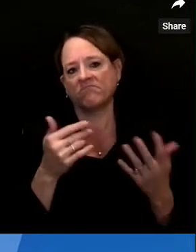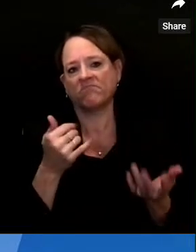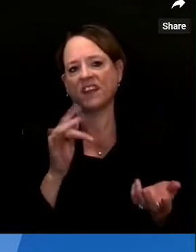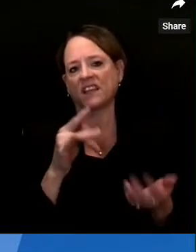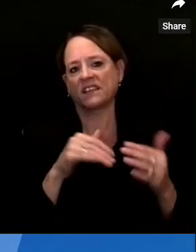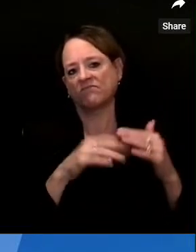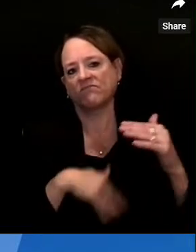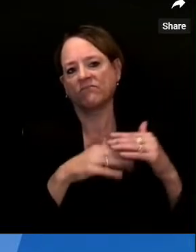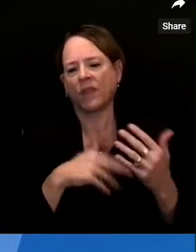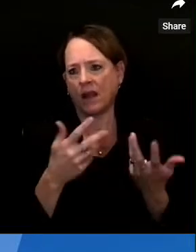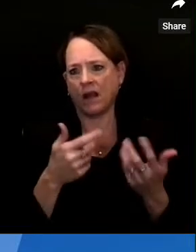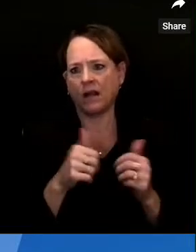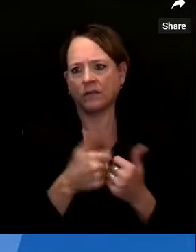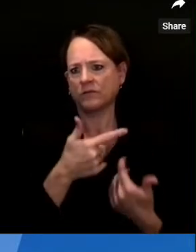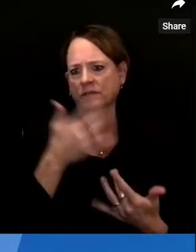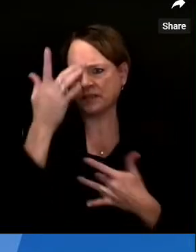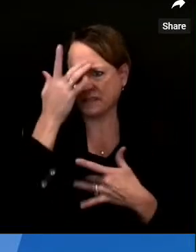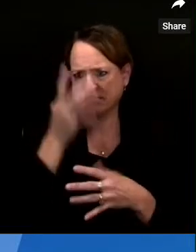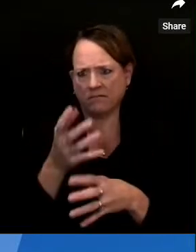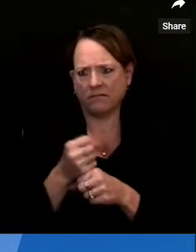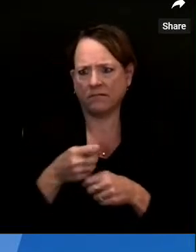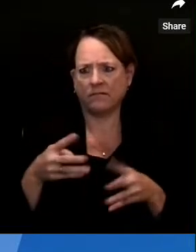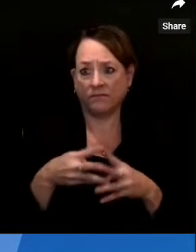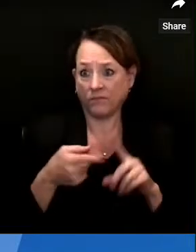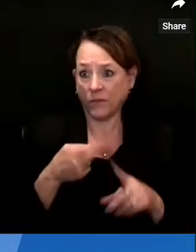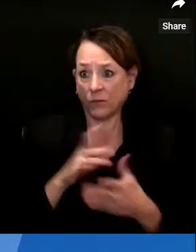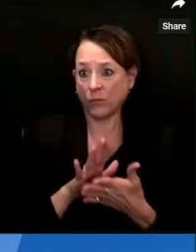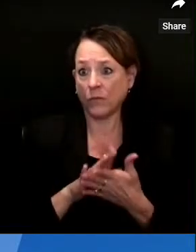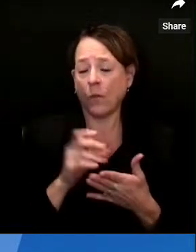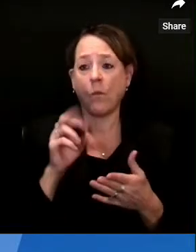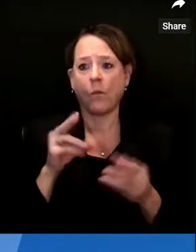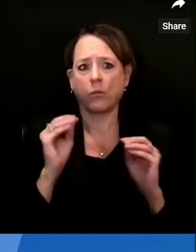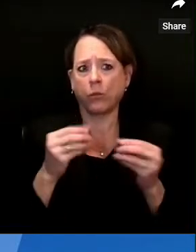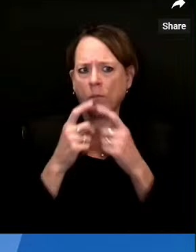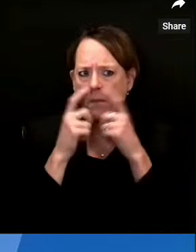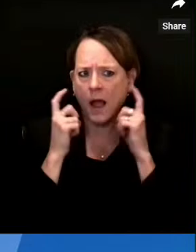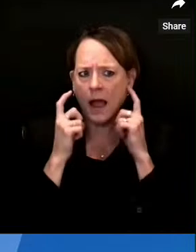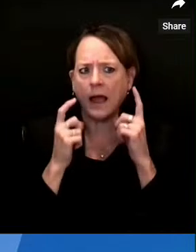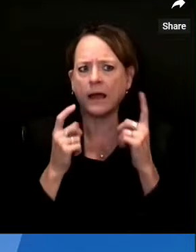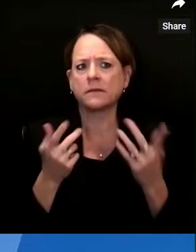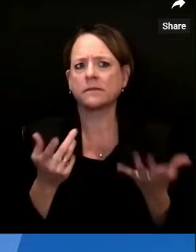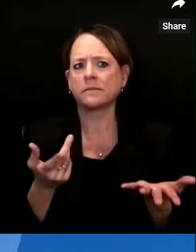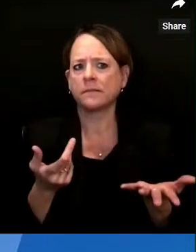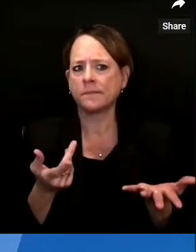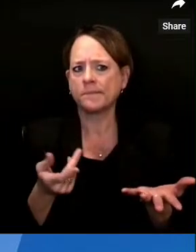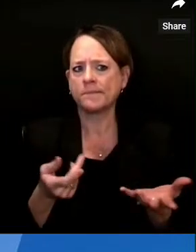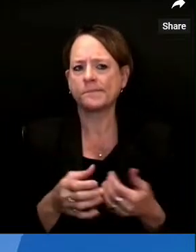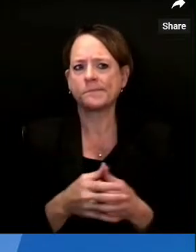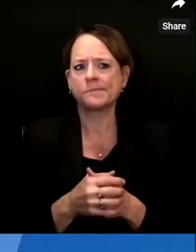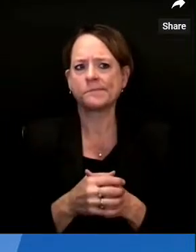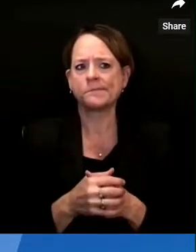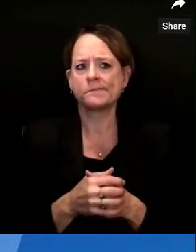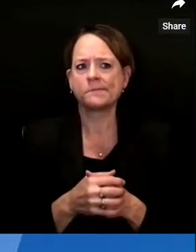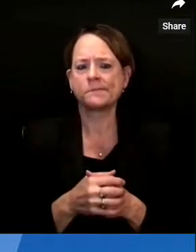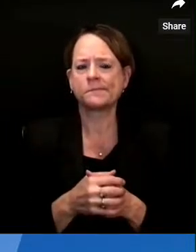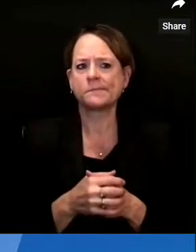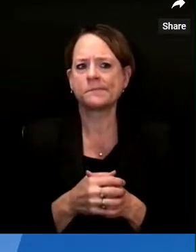9 to 13, why do you think that is, since the older group can be vaccinated?